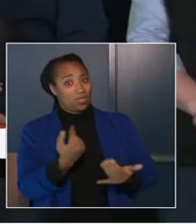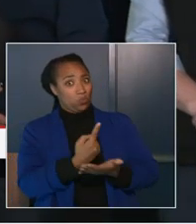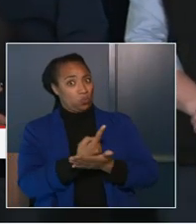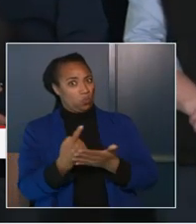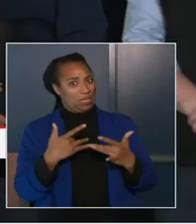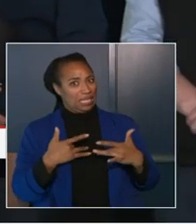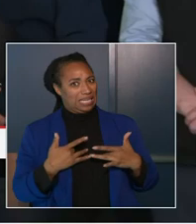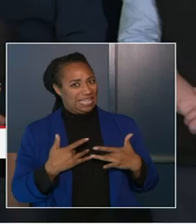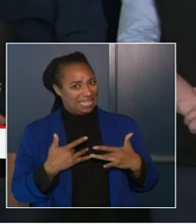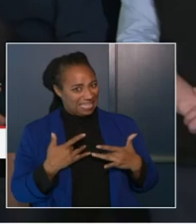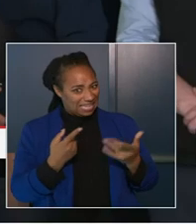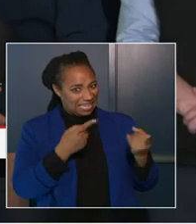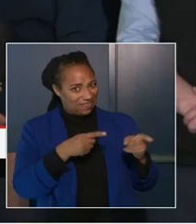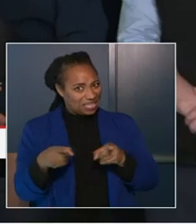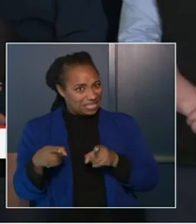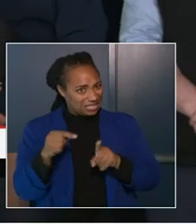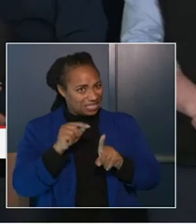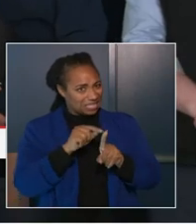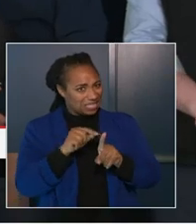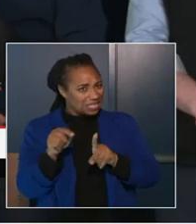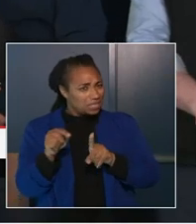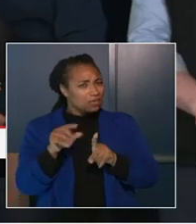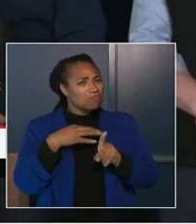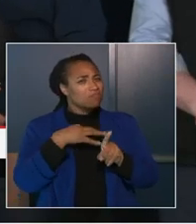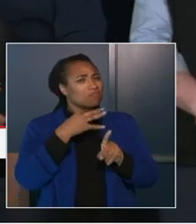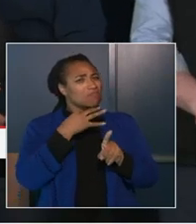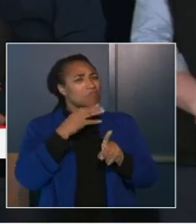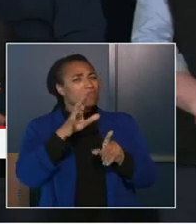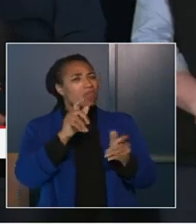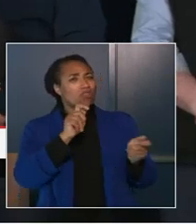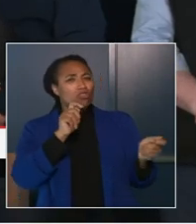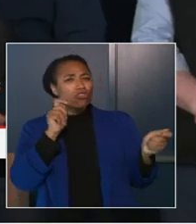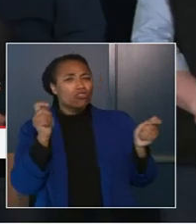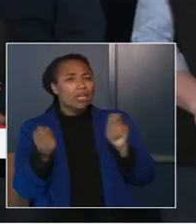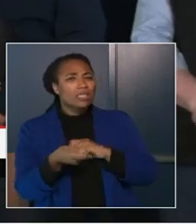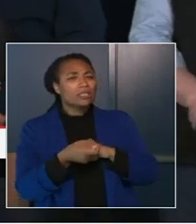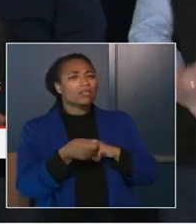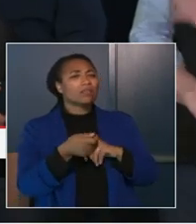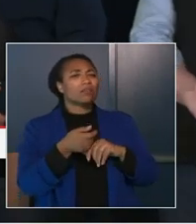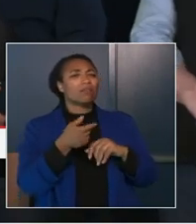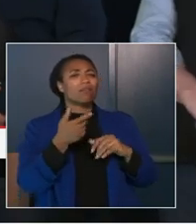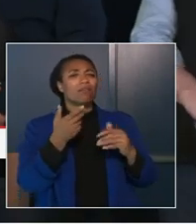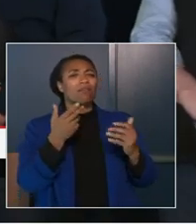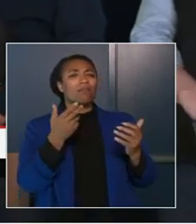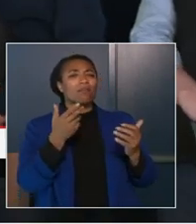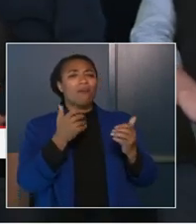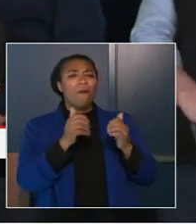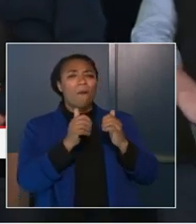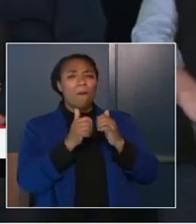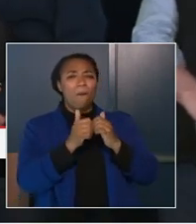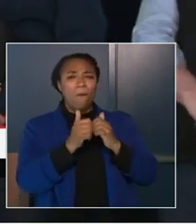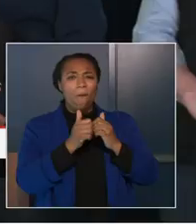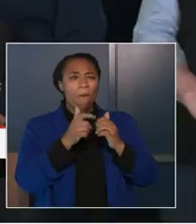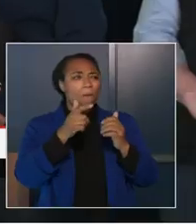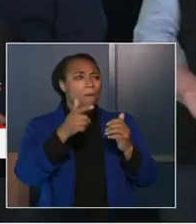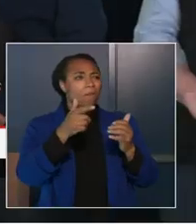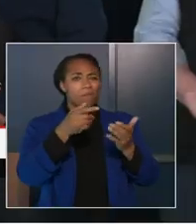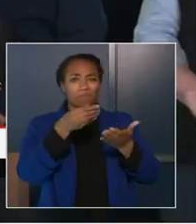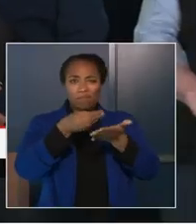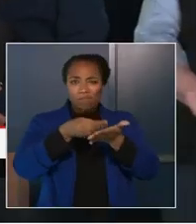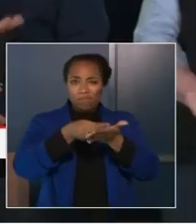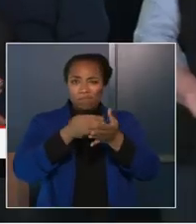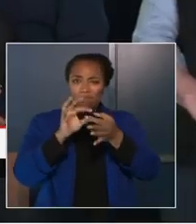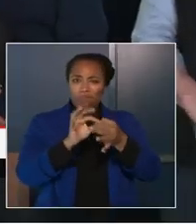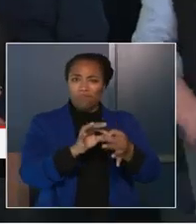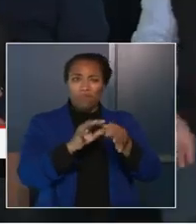change or affect the way you allocate resources for snow removal and things like that with the snow? Who wants to respond to that? Spriggs, anyone?